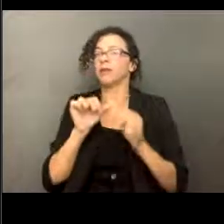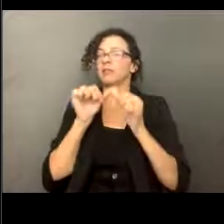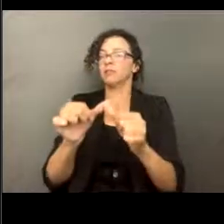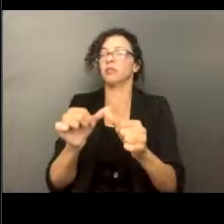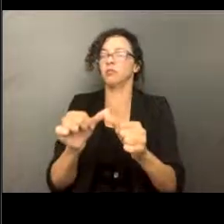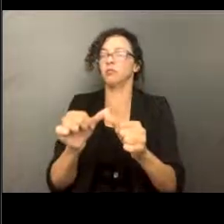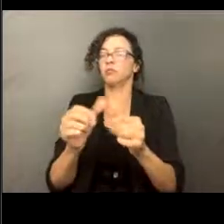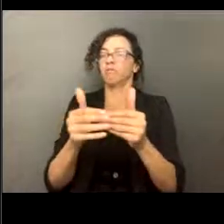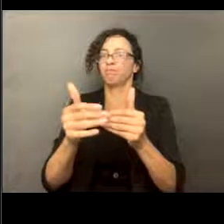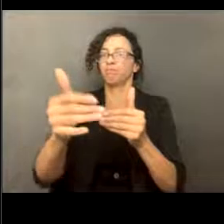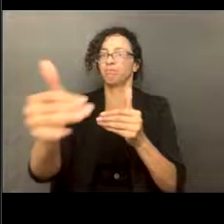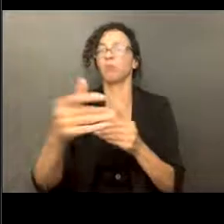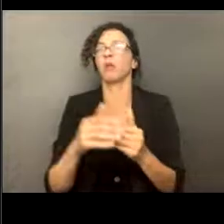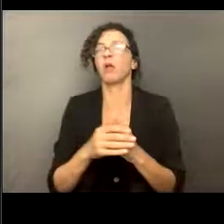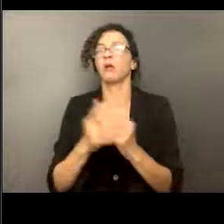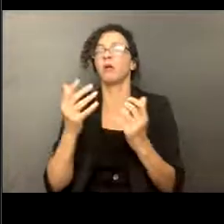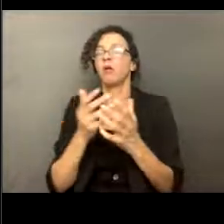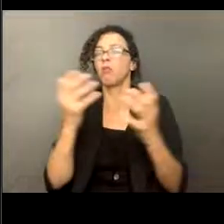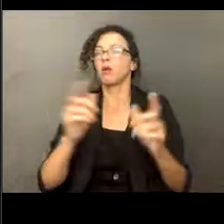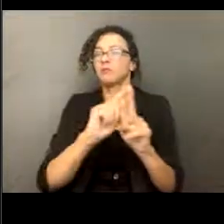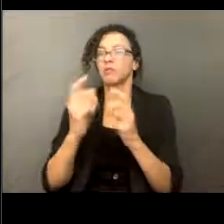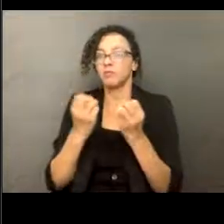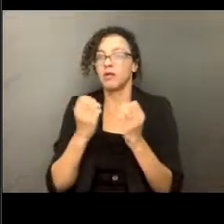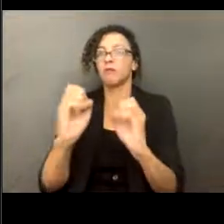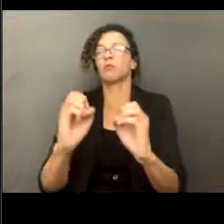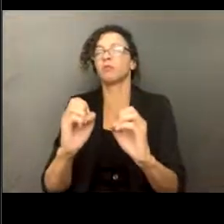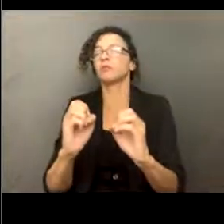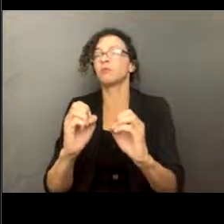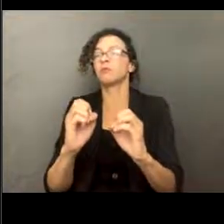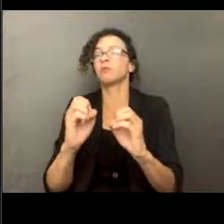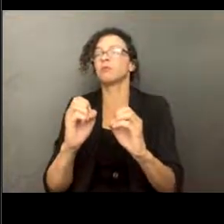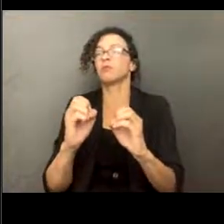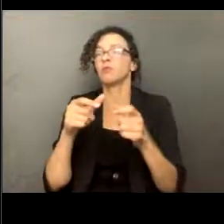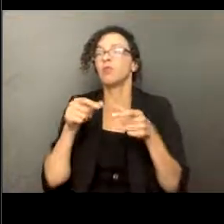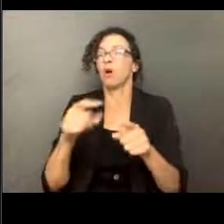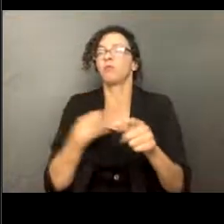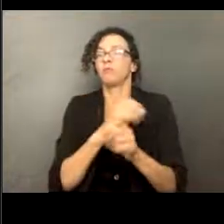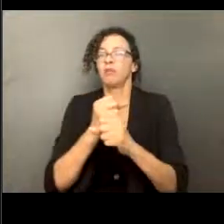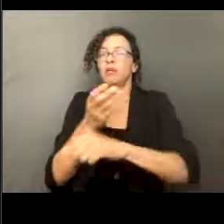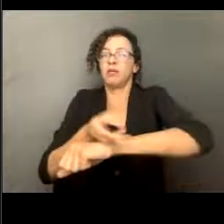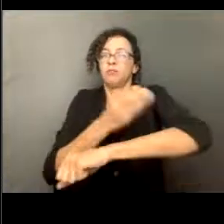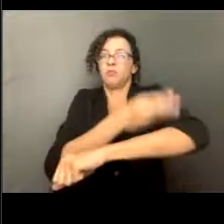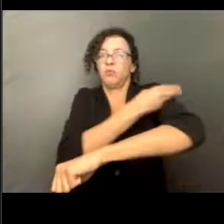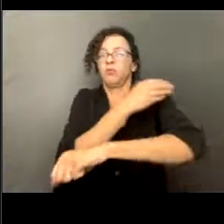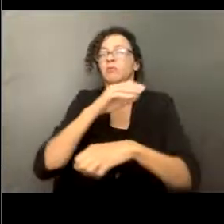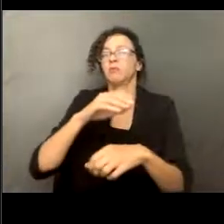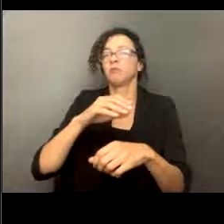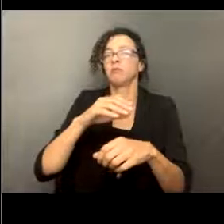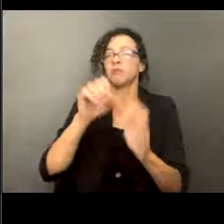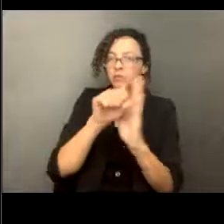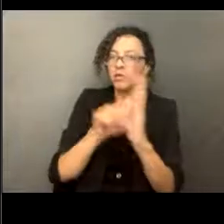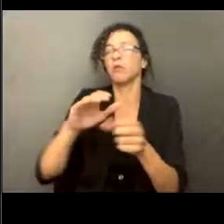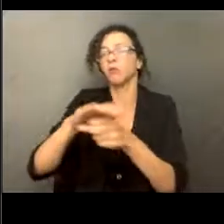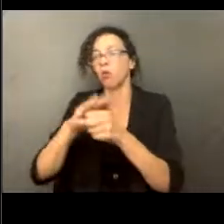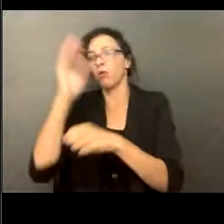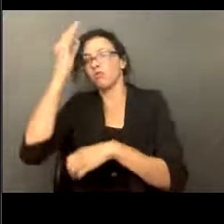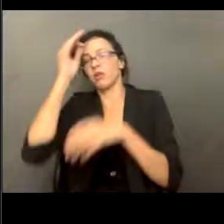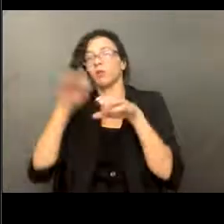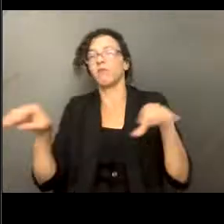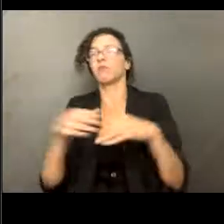recession proof at the local and state and federal levels. So I think there's a lot of outreach within our communities to do hiring fairs, job